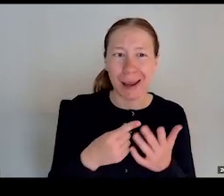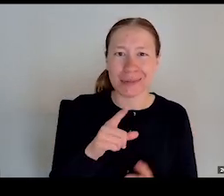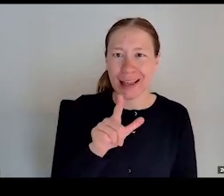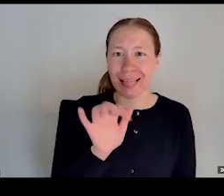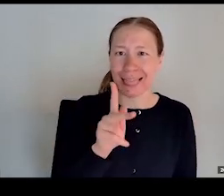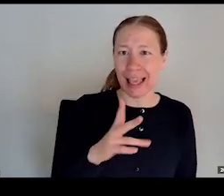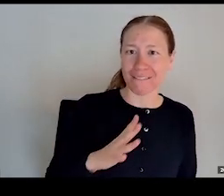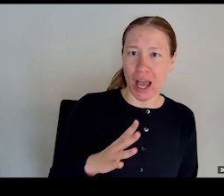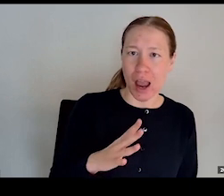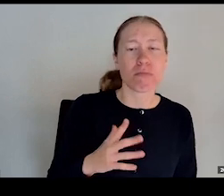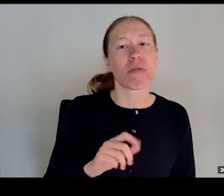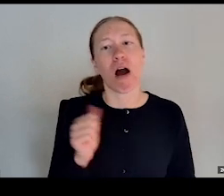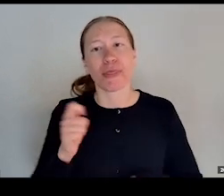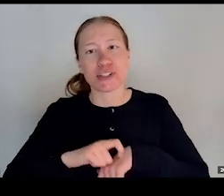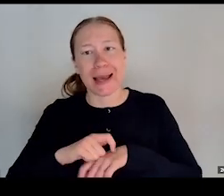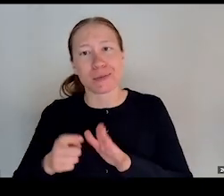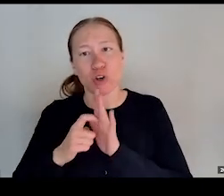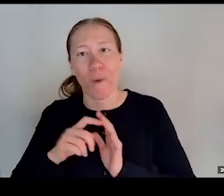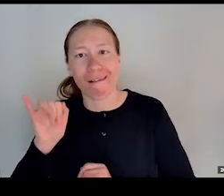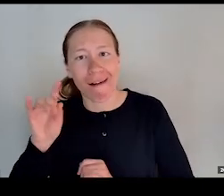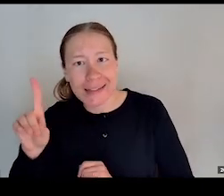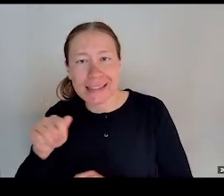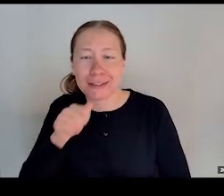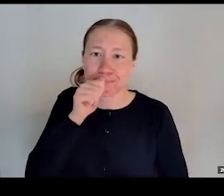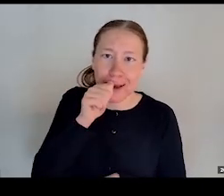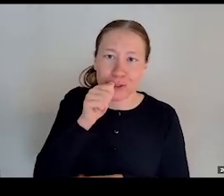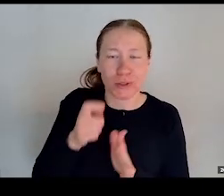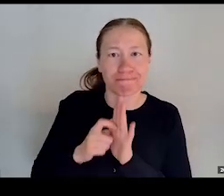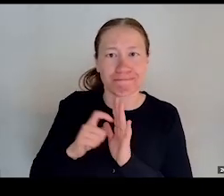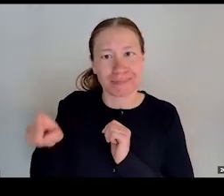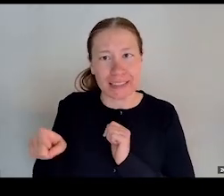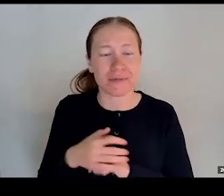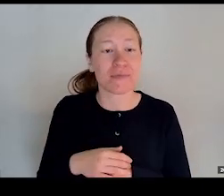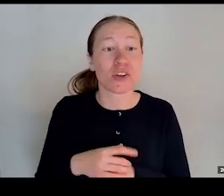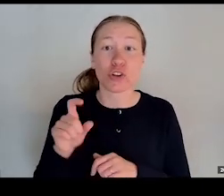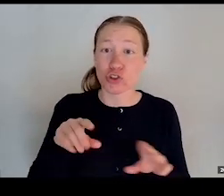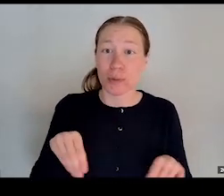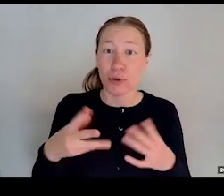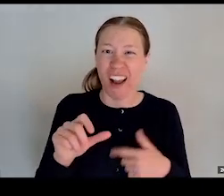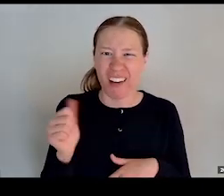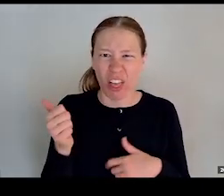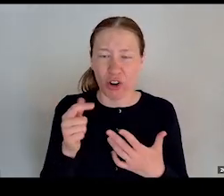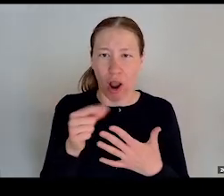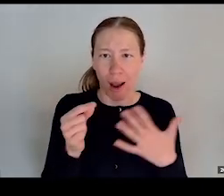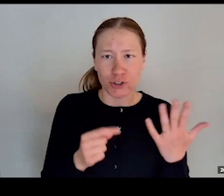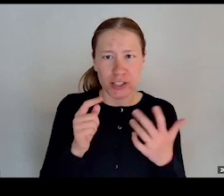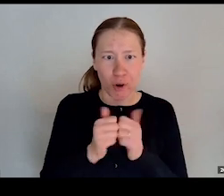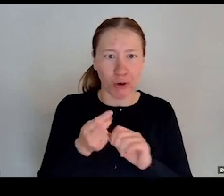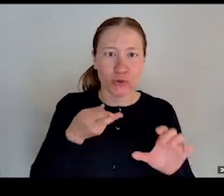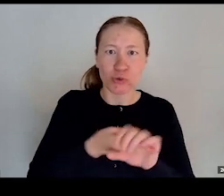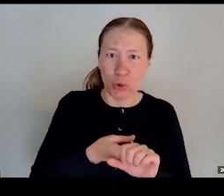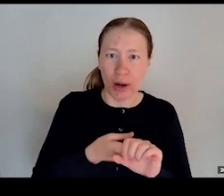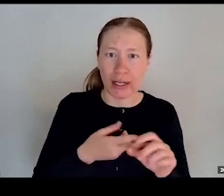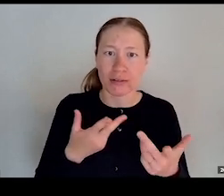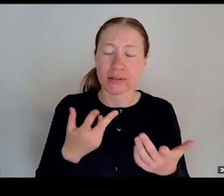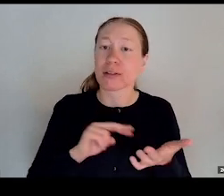in that information, the ID and a passcode. We want to have alternative options available for signing in. So making sure that we're also